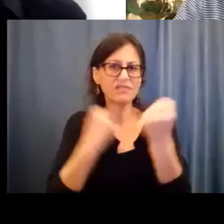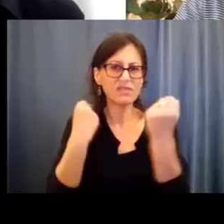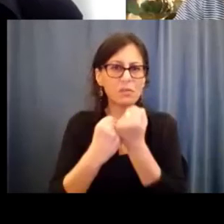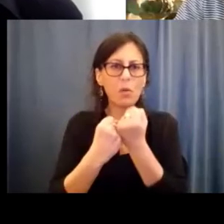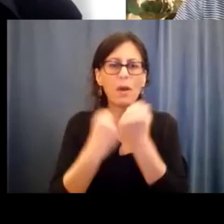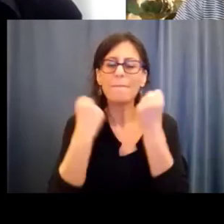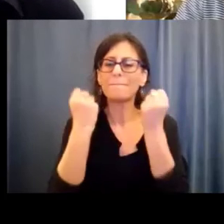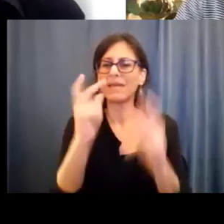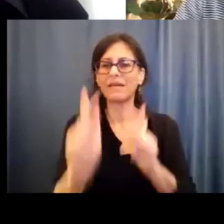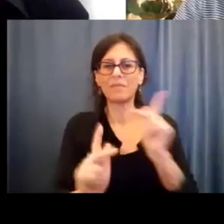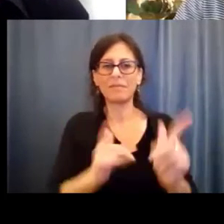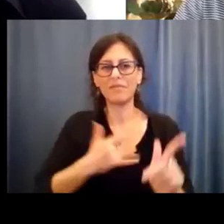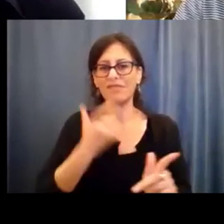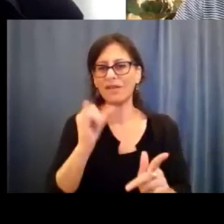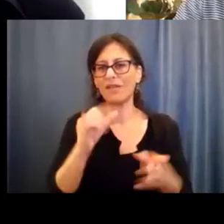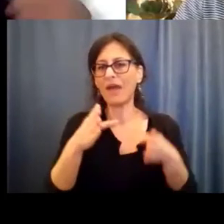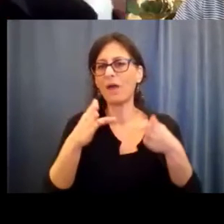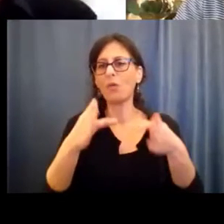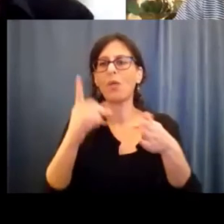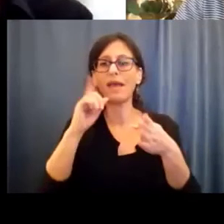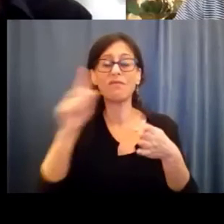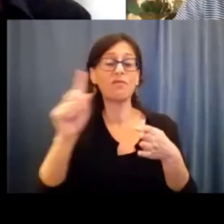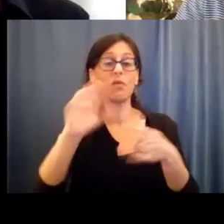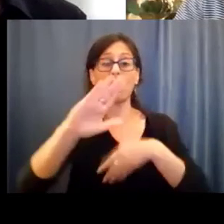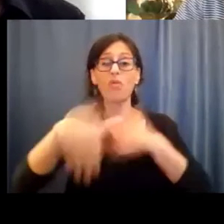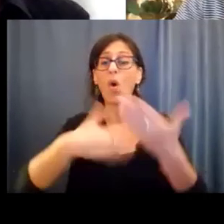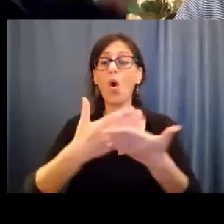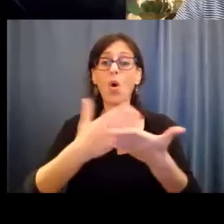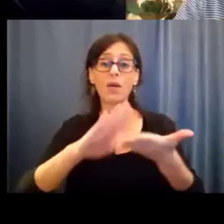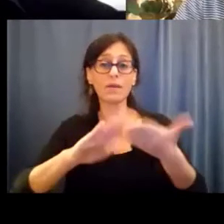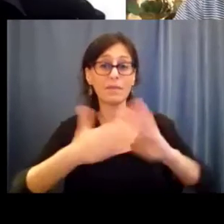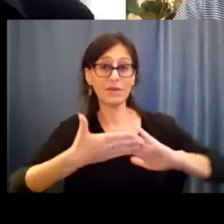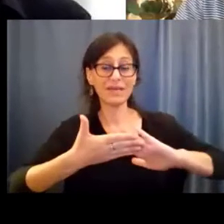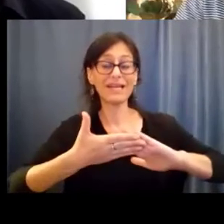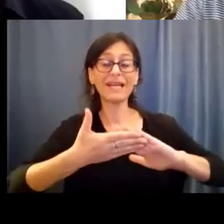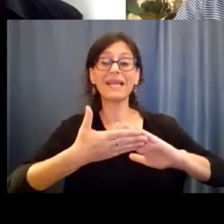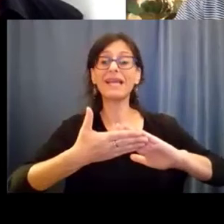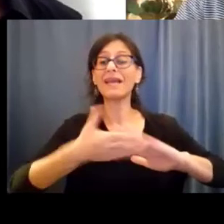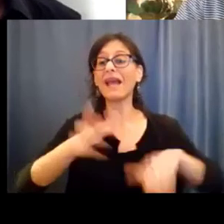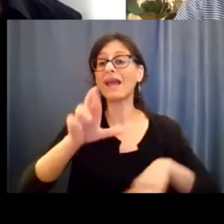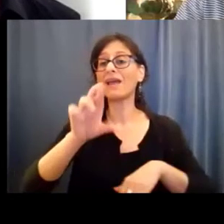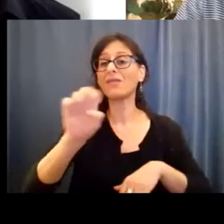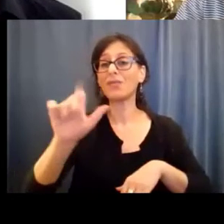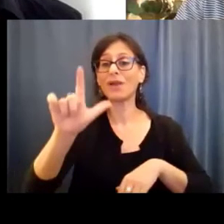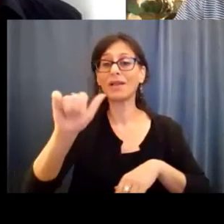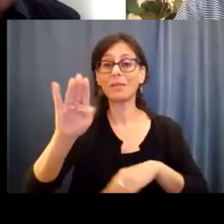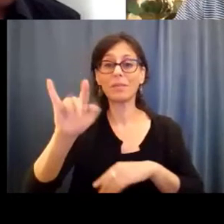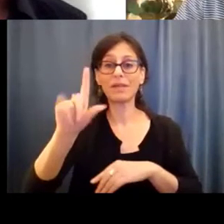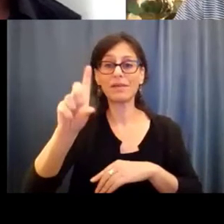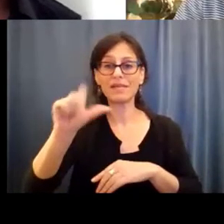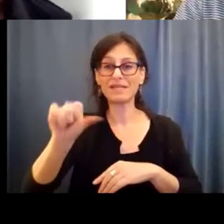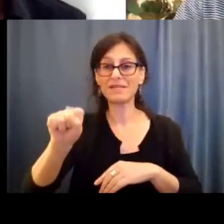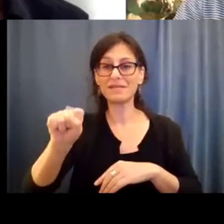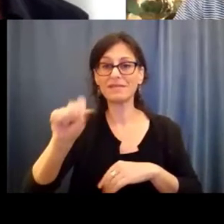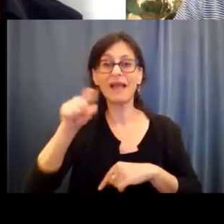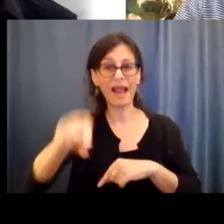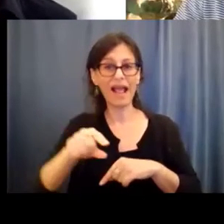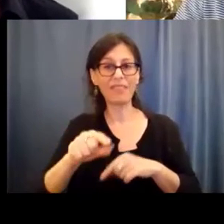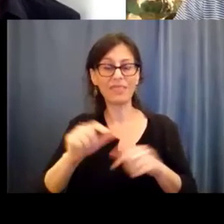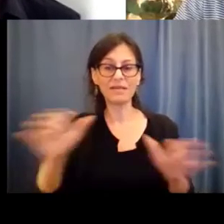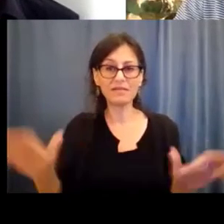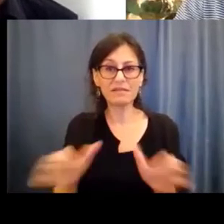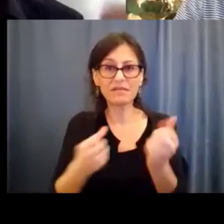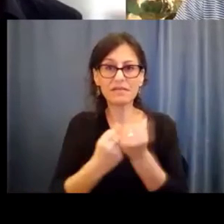that many of us feel that way for the whole community and ReelAbilities and just this movement that